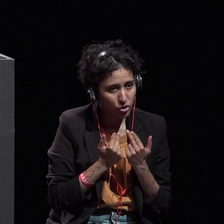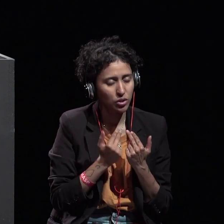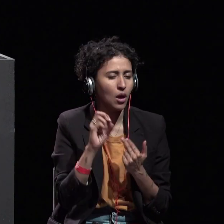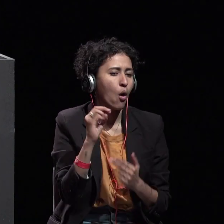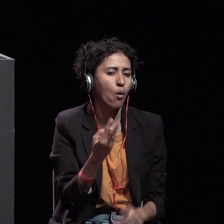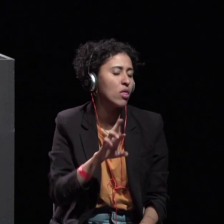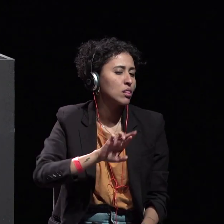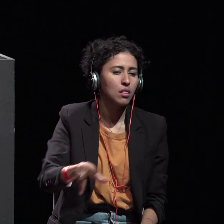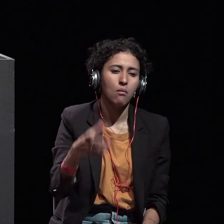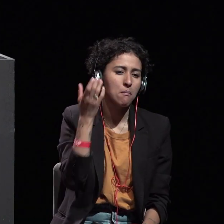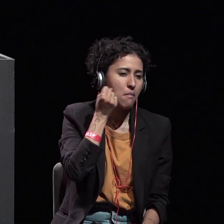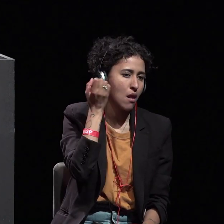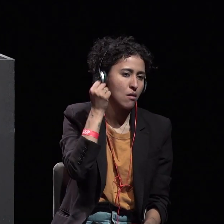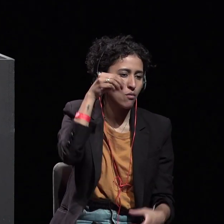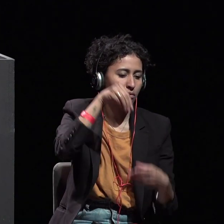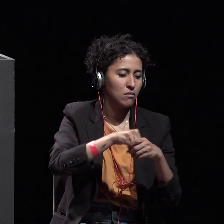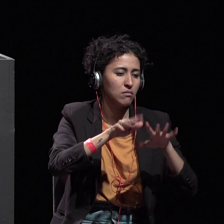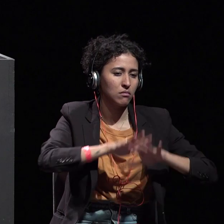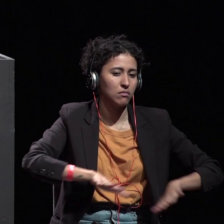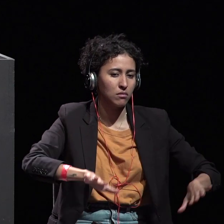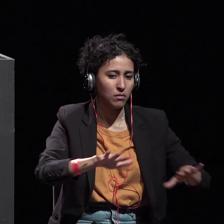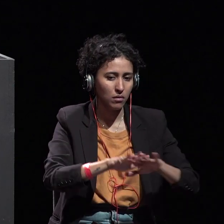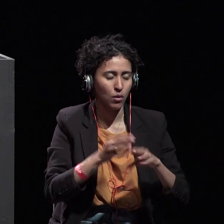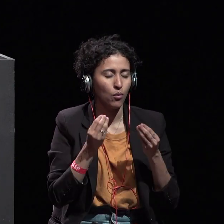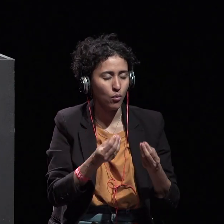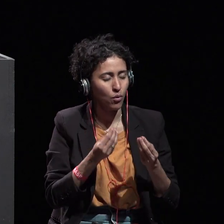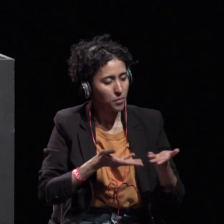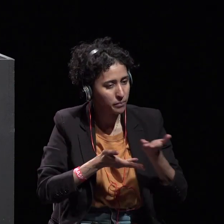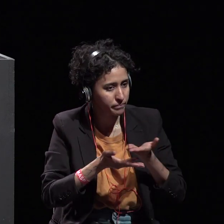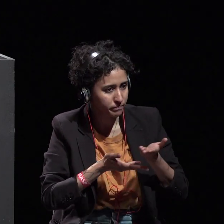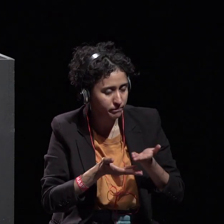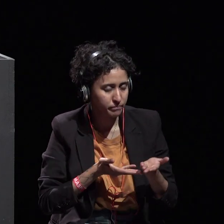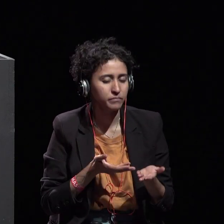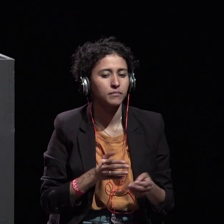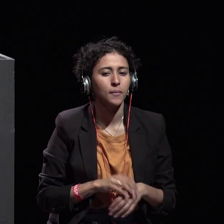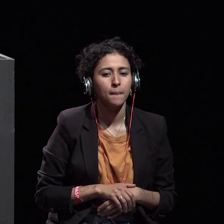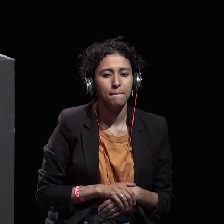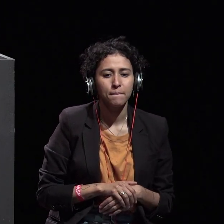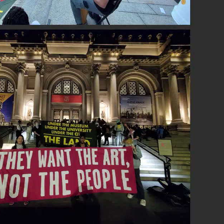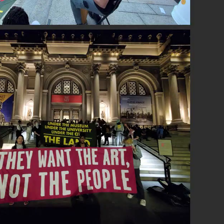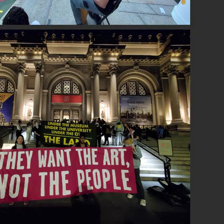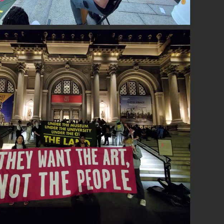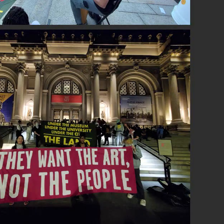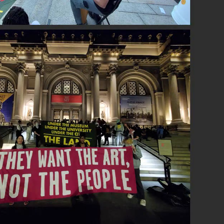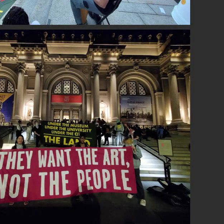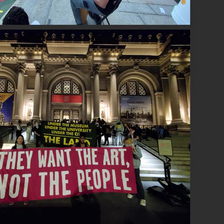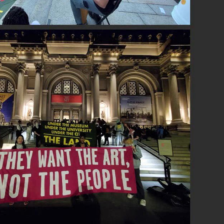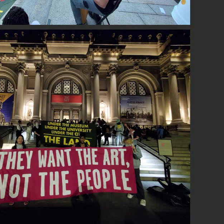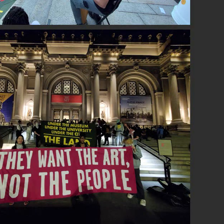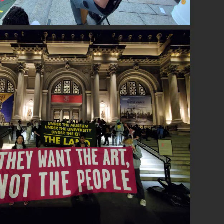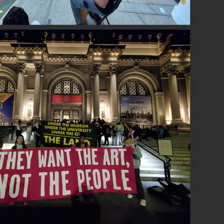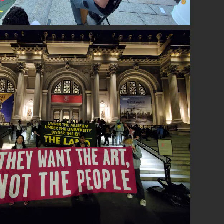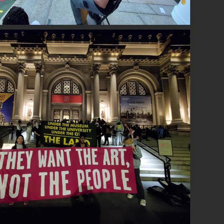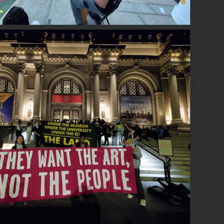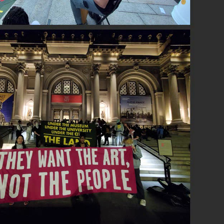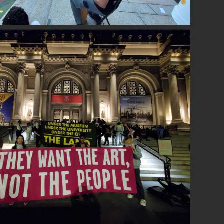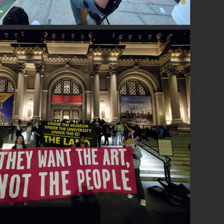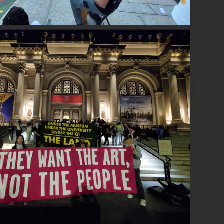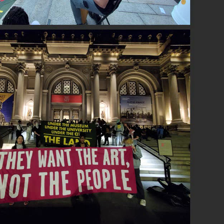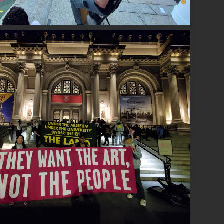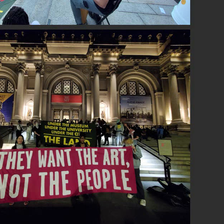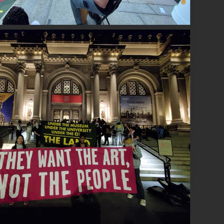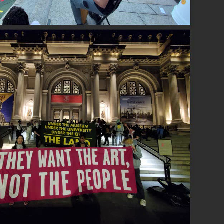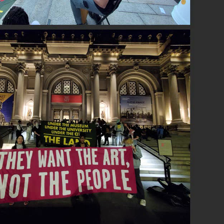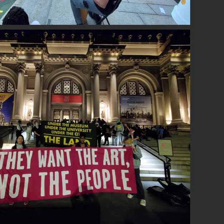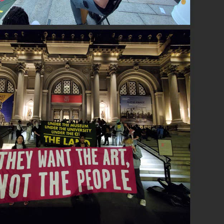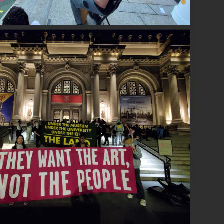Our action was a land acknowledgement calling upon the multiple histories of the land, beginning with the Lenape peoples. We marched